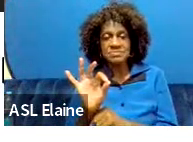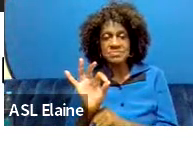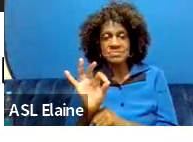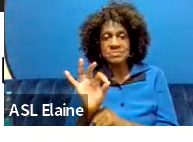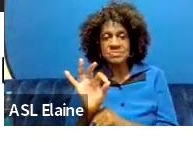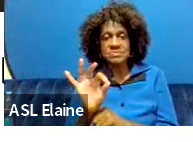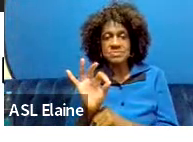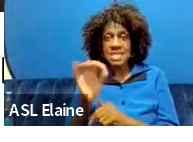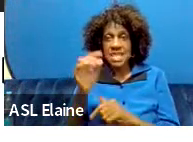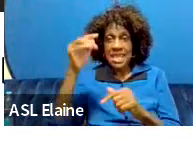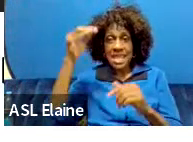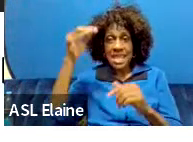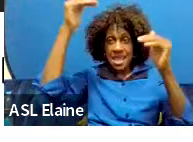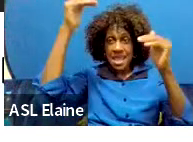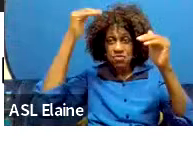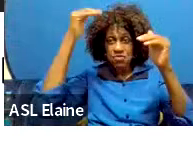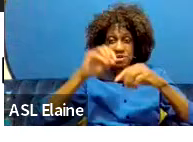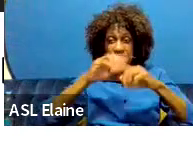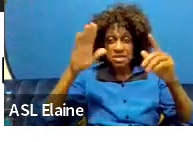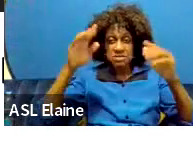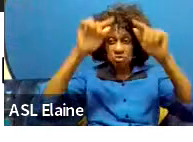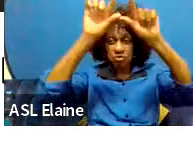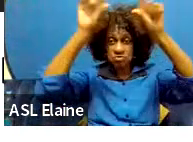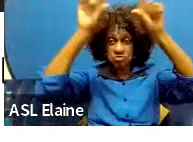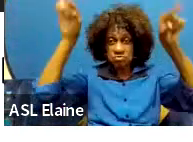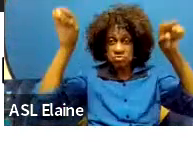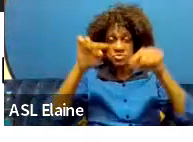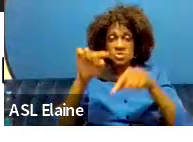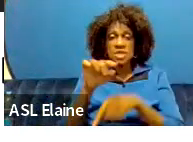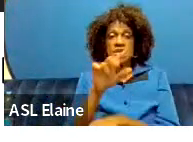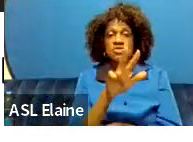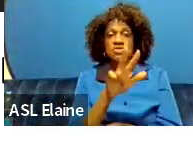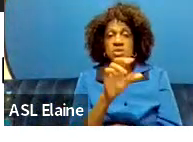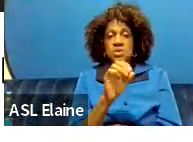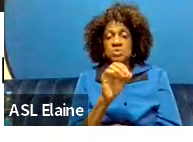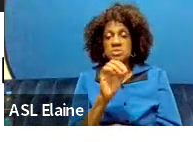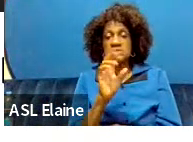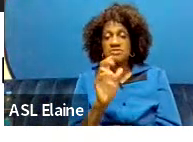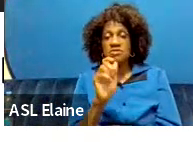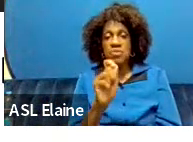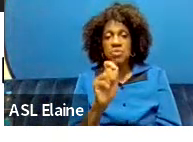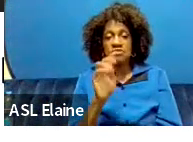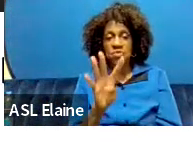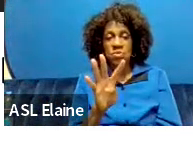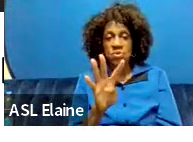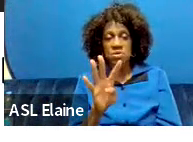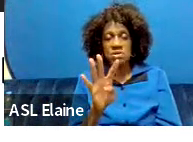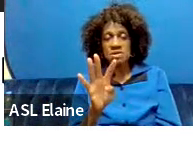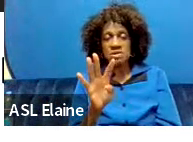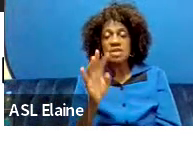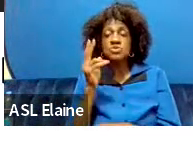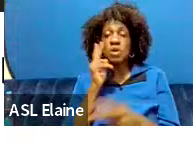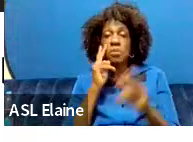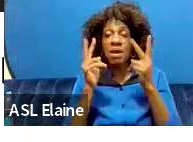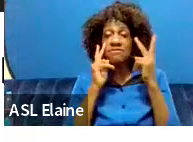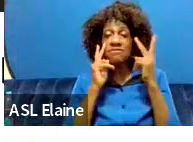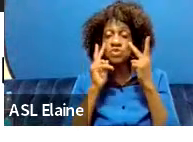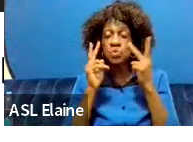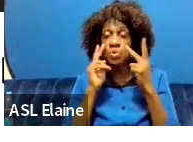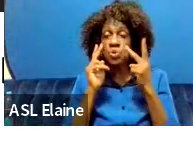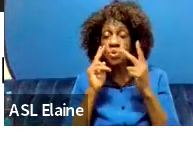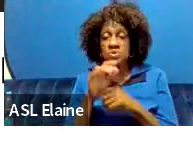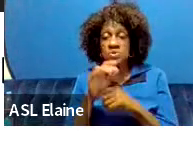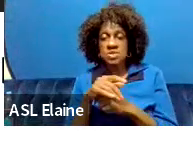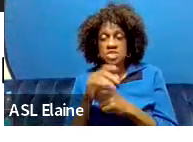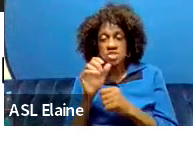Headroom clearance at overhead signs, section 307.4. When we're talking about visual characters, you